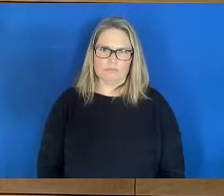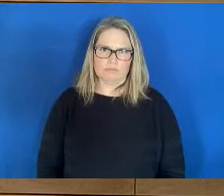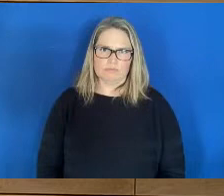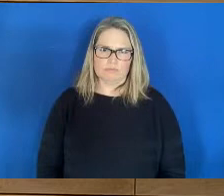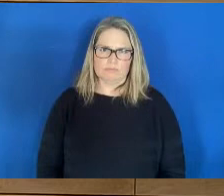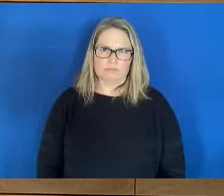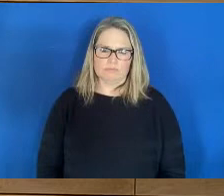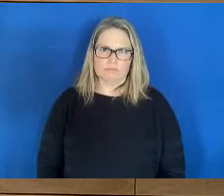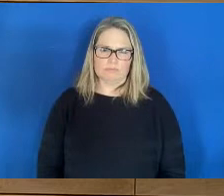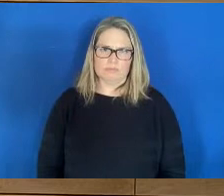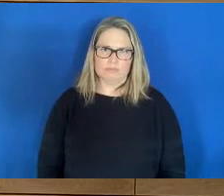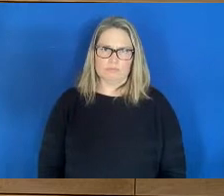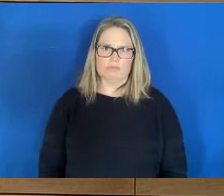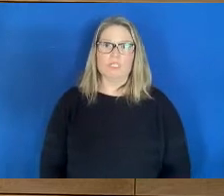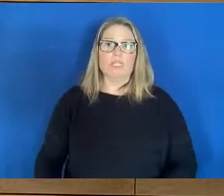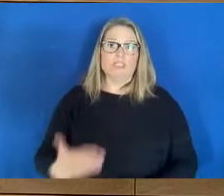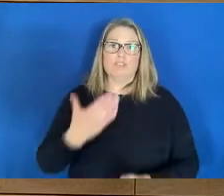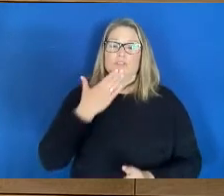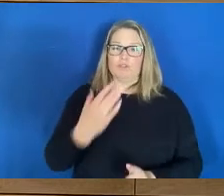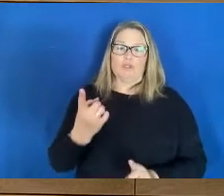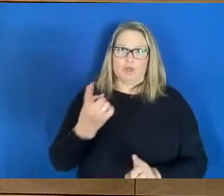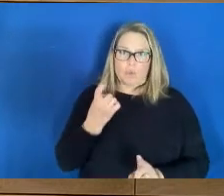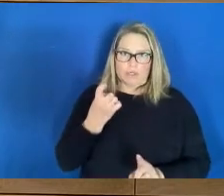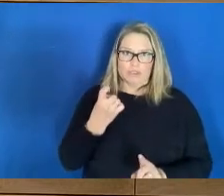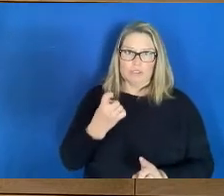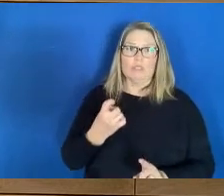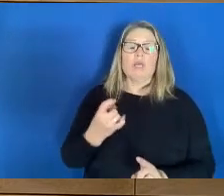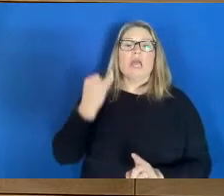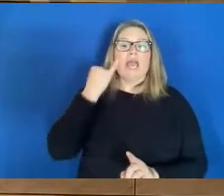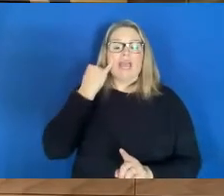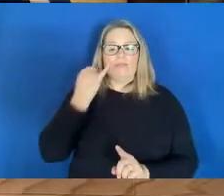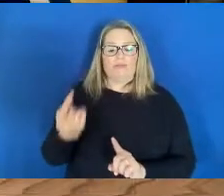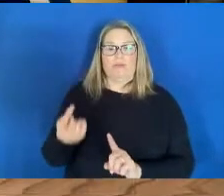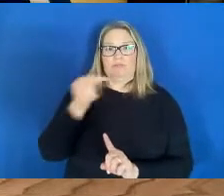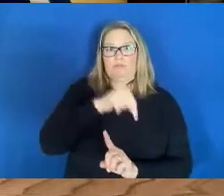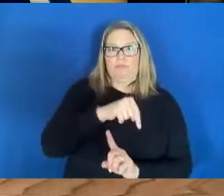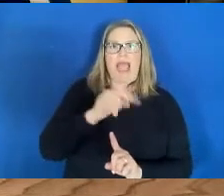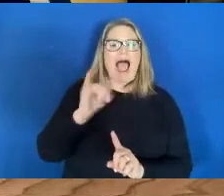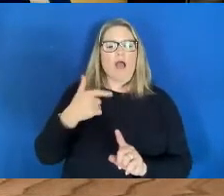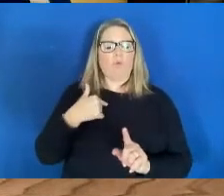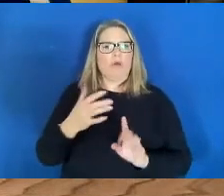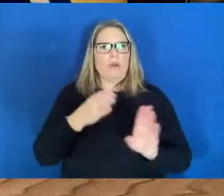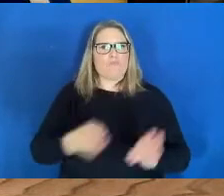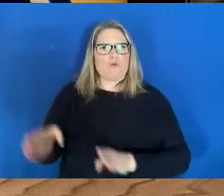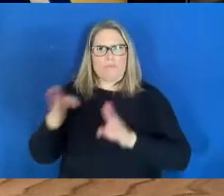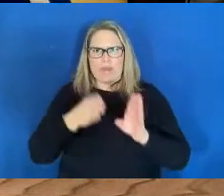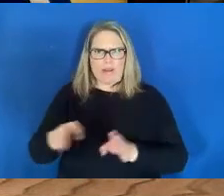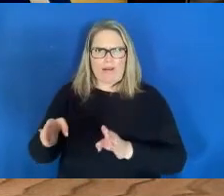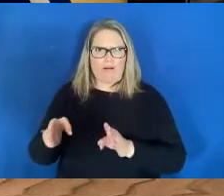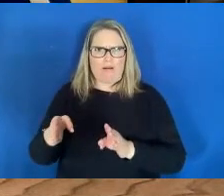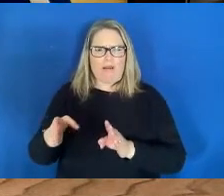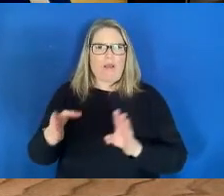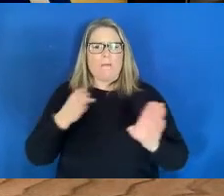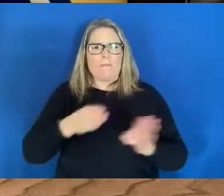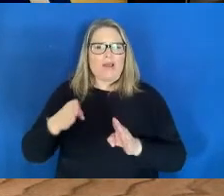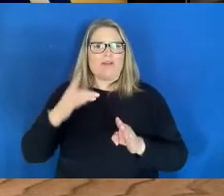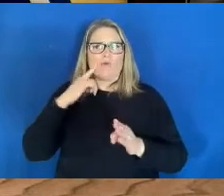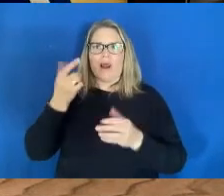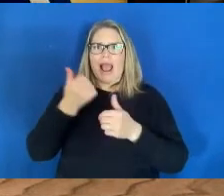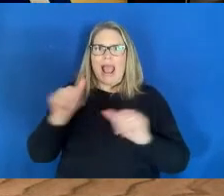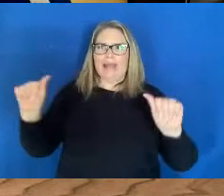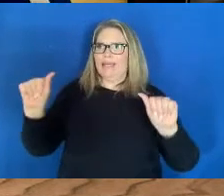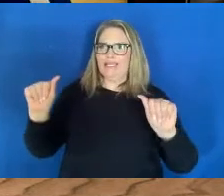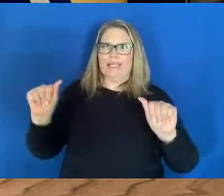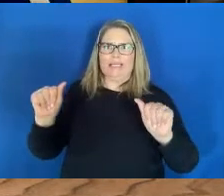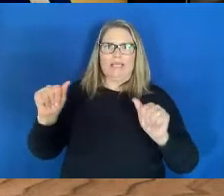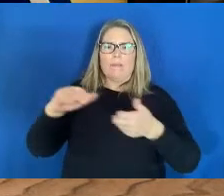yeah, good question. I think again, referring back to how we prepare for any type of event within the province,